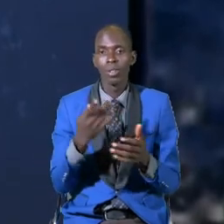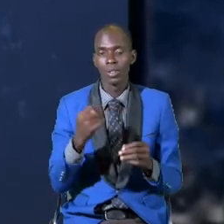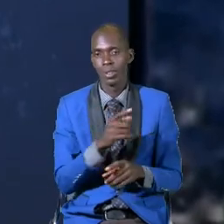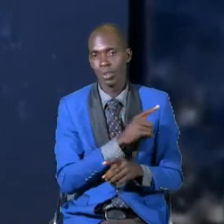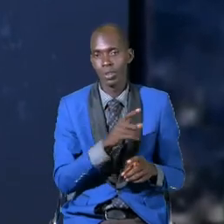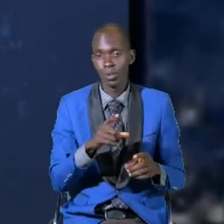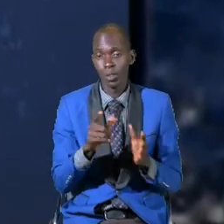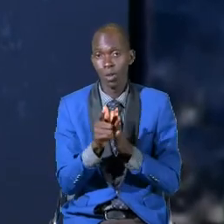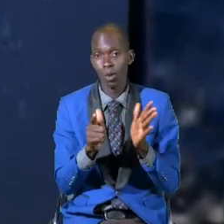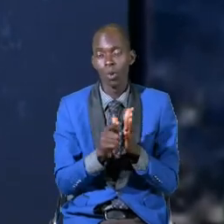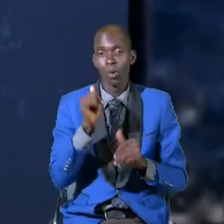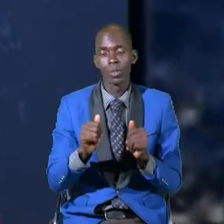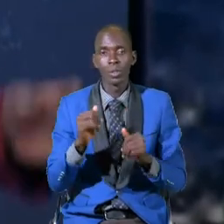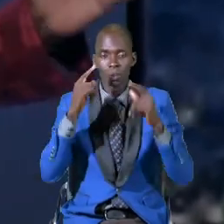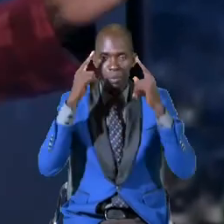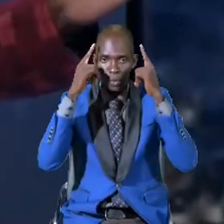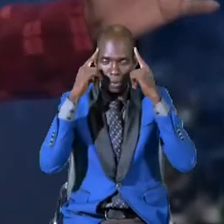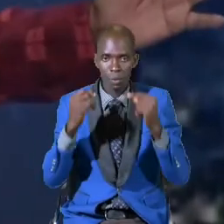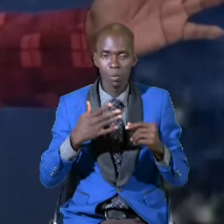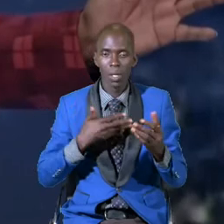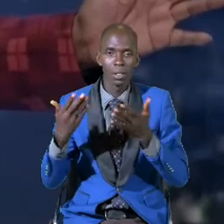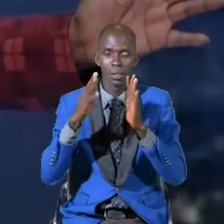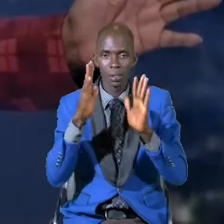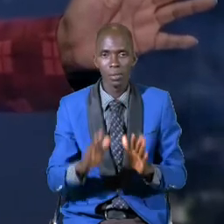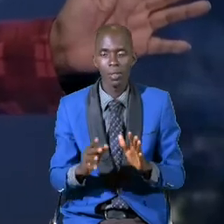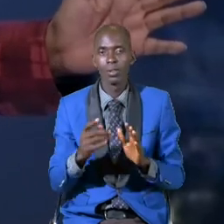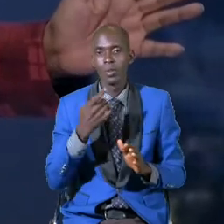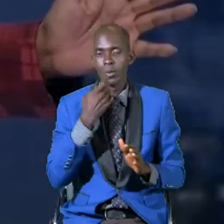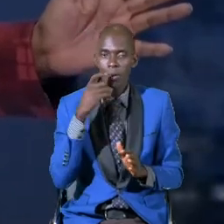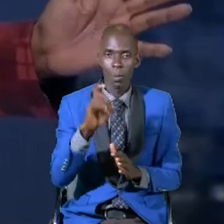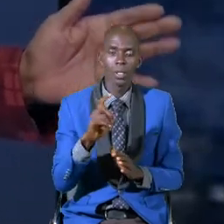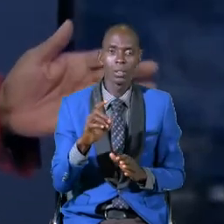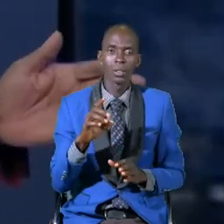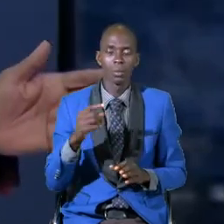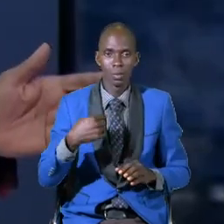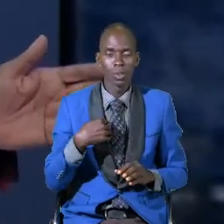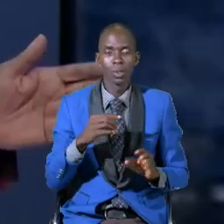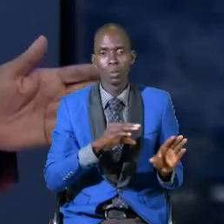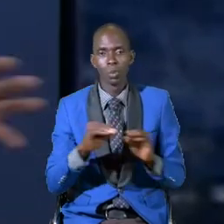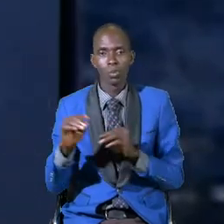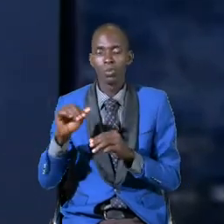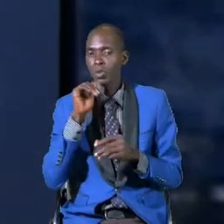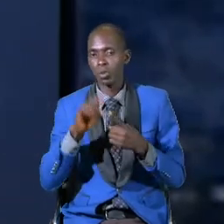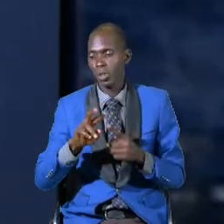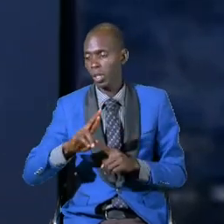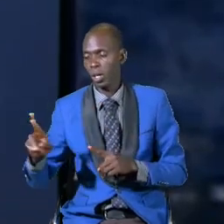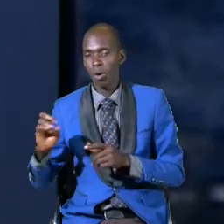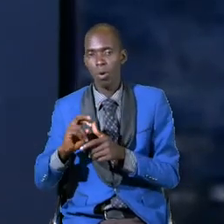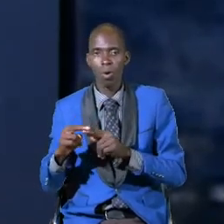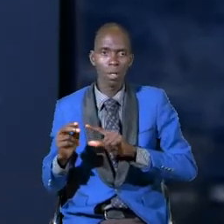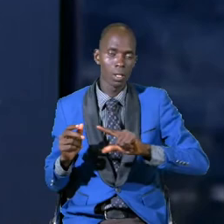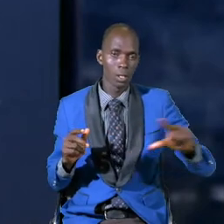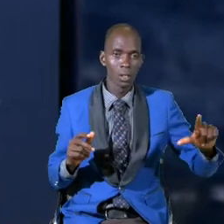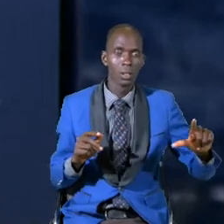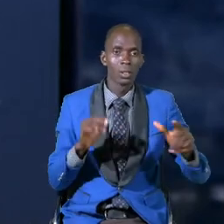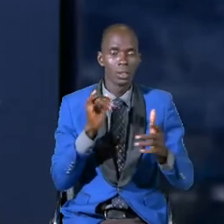Moses my servant commanded thee. Turn not to the right, nor to the left. It says that